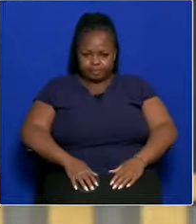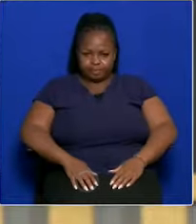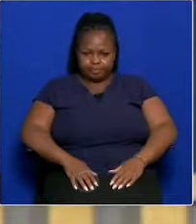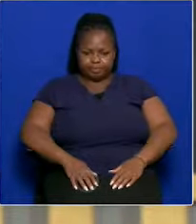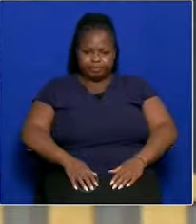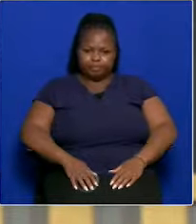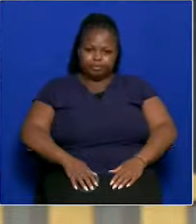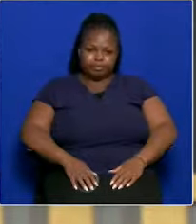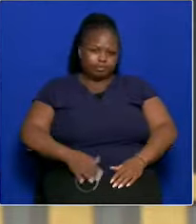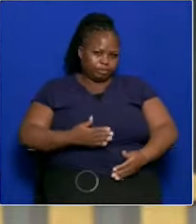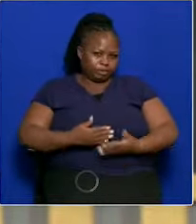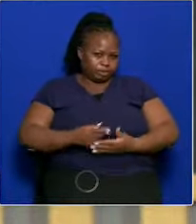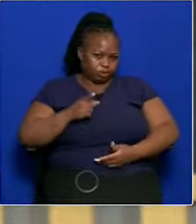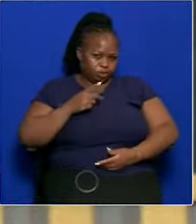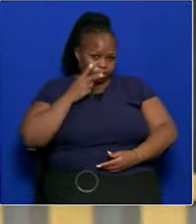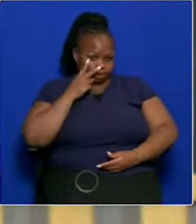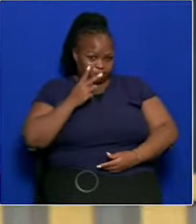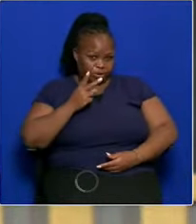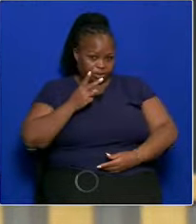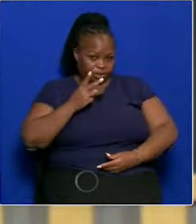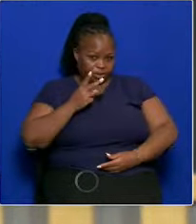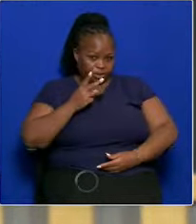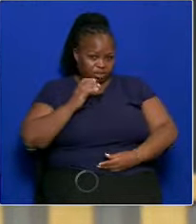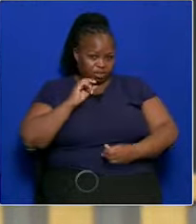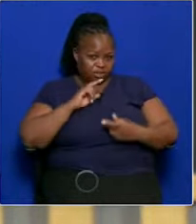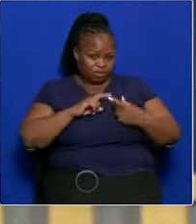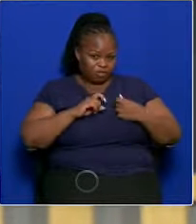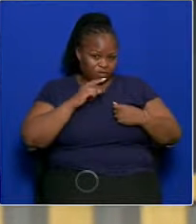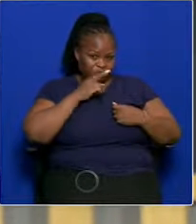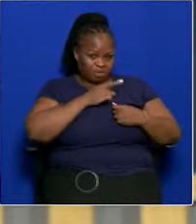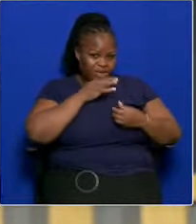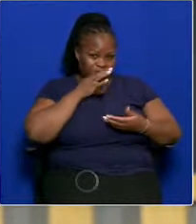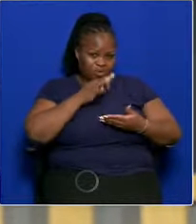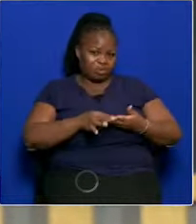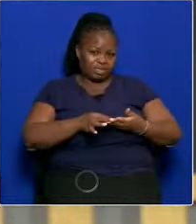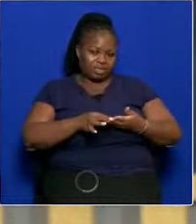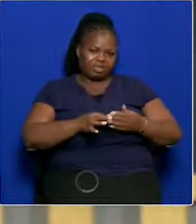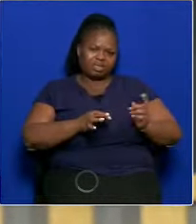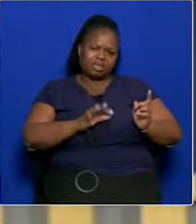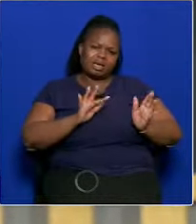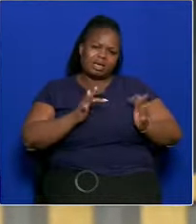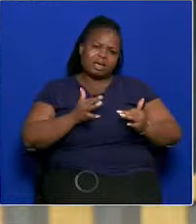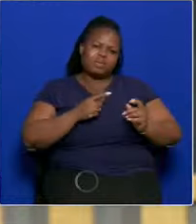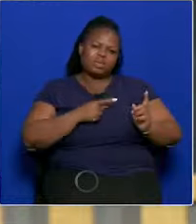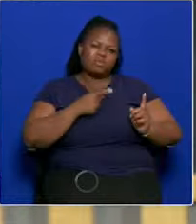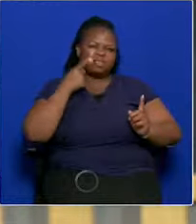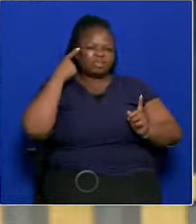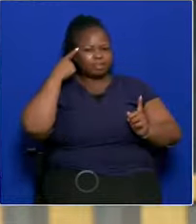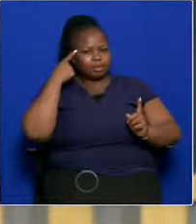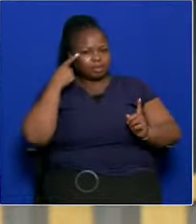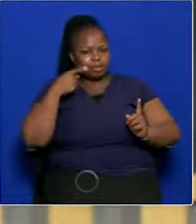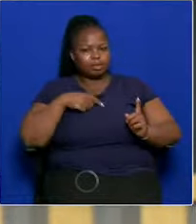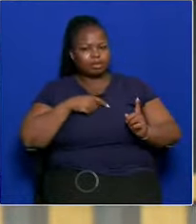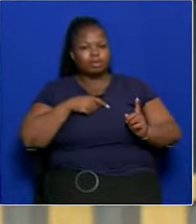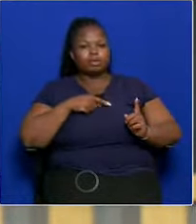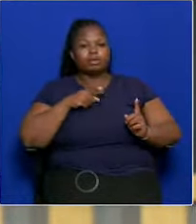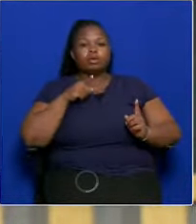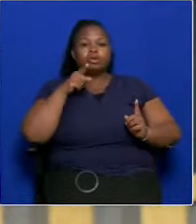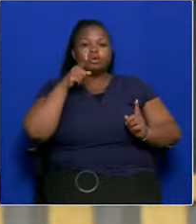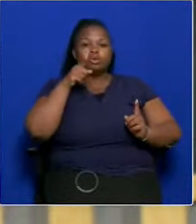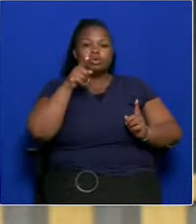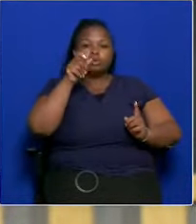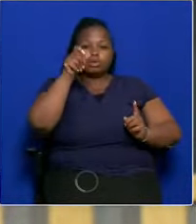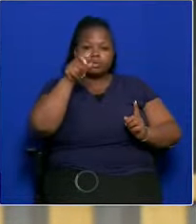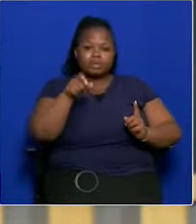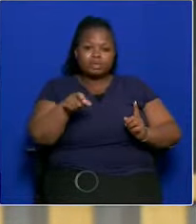from that request how he would think you are the person to assist